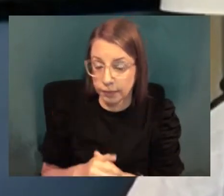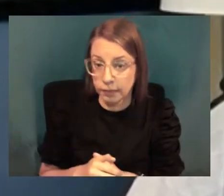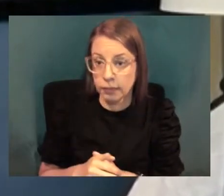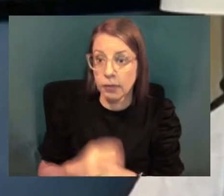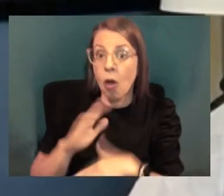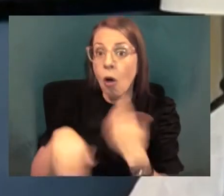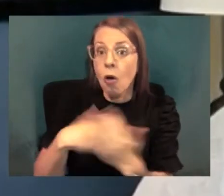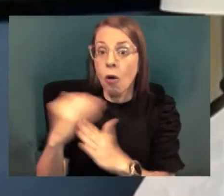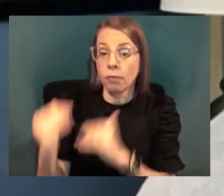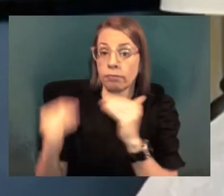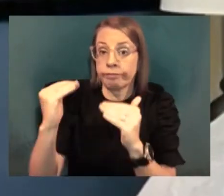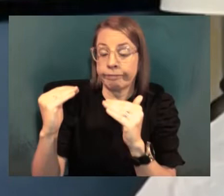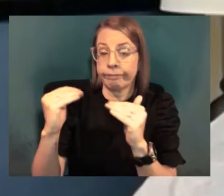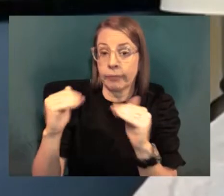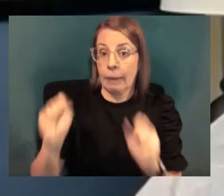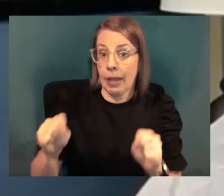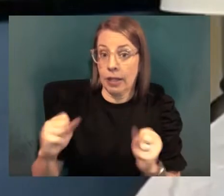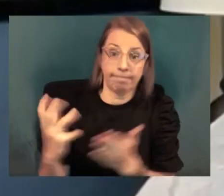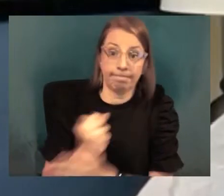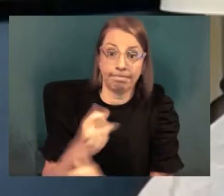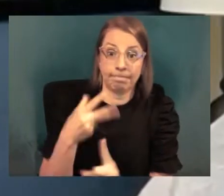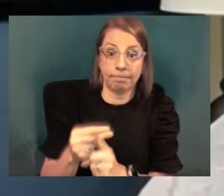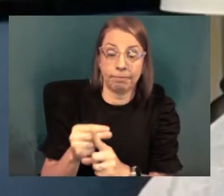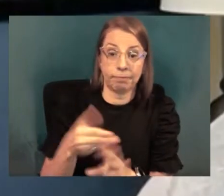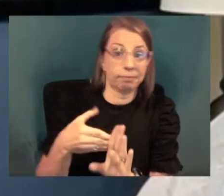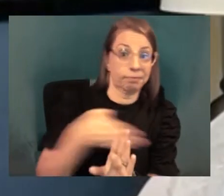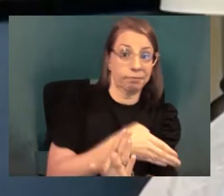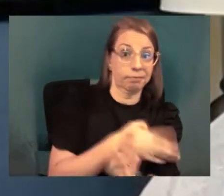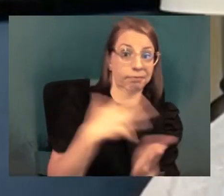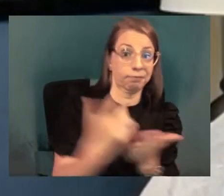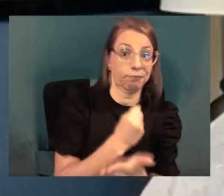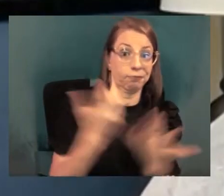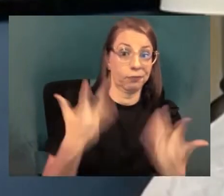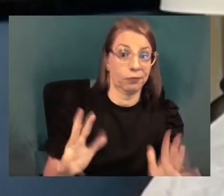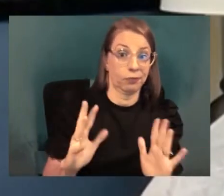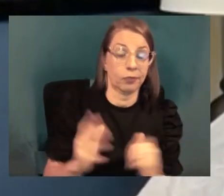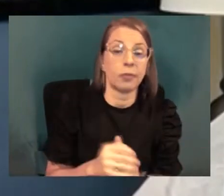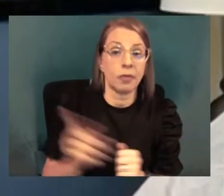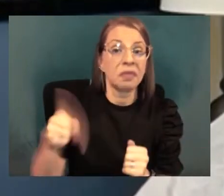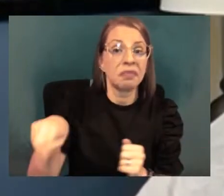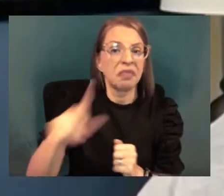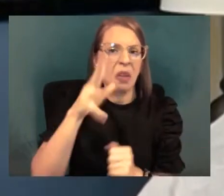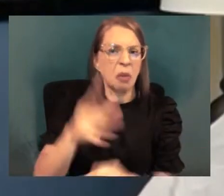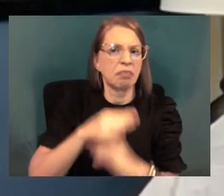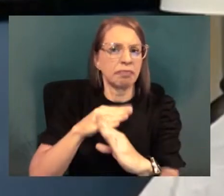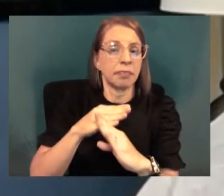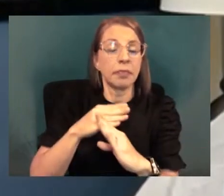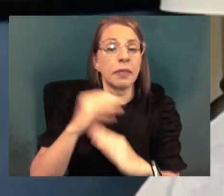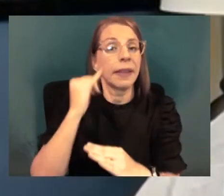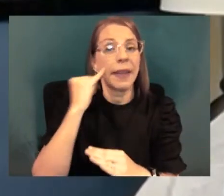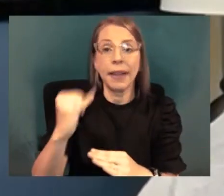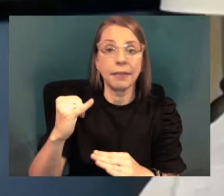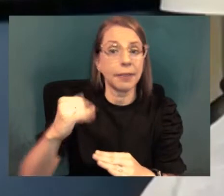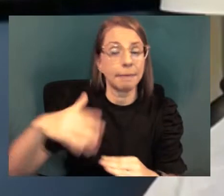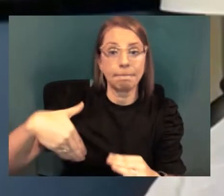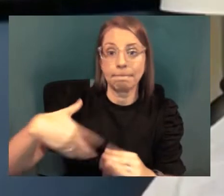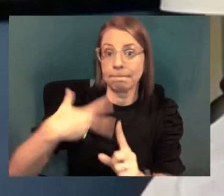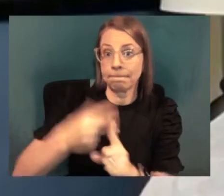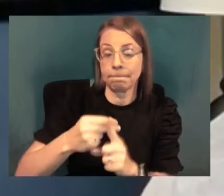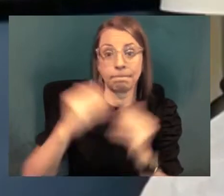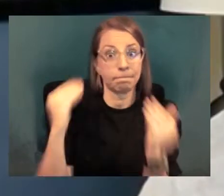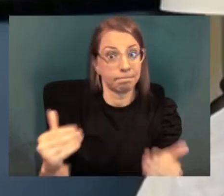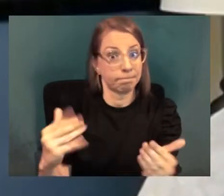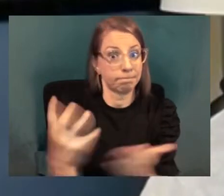that had the ability to get the vaccine early on and got it, they are going to be protected. If they have not get it, I would